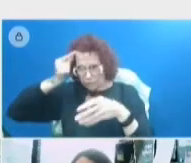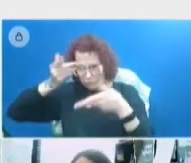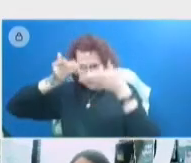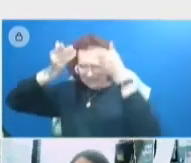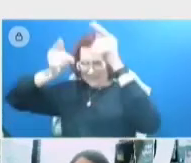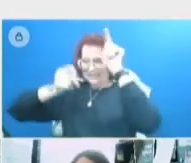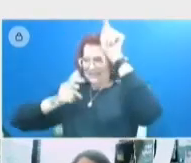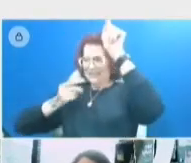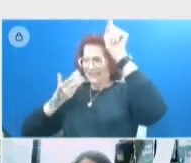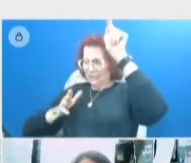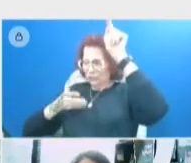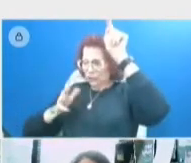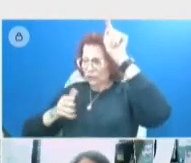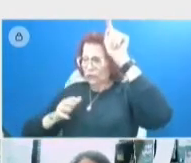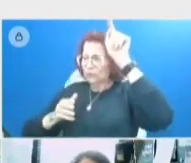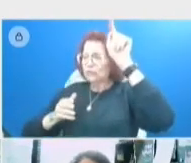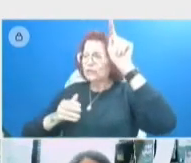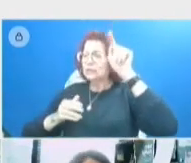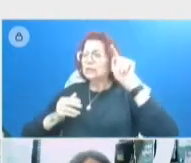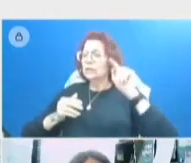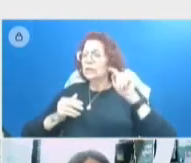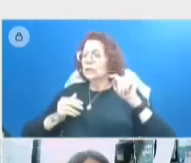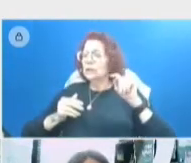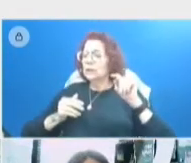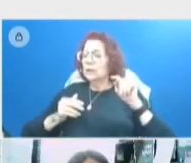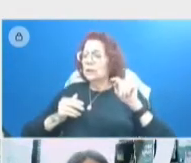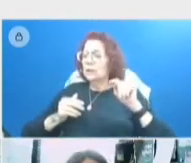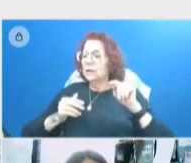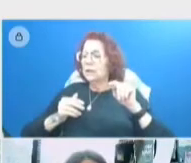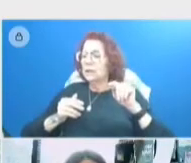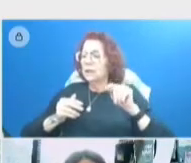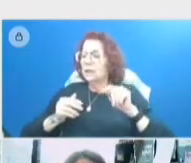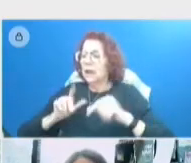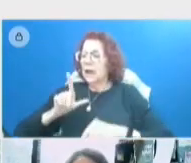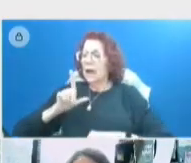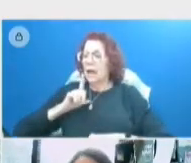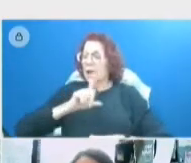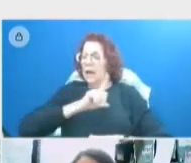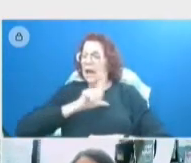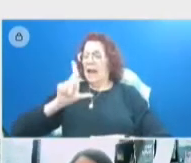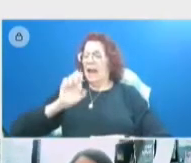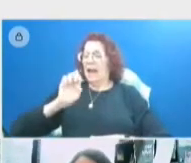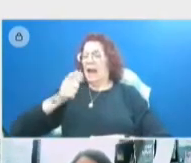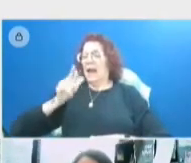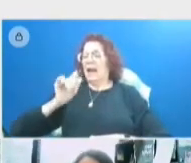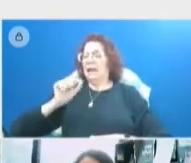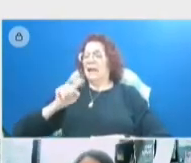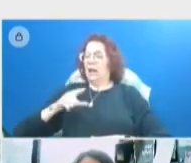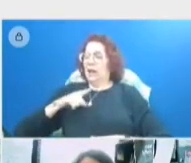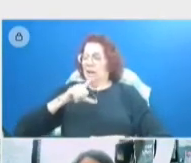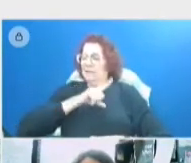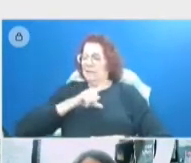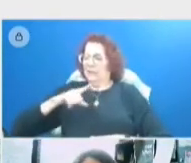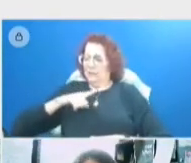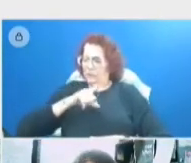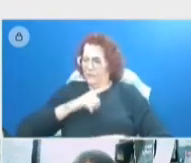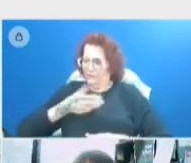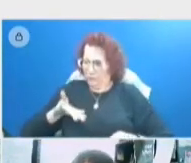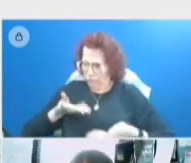legislature, there were a few changes with regard to the state board and county boards. The state